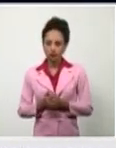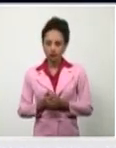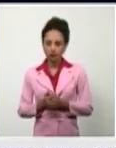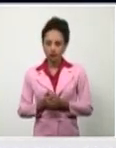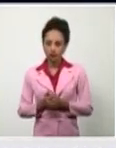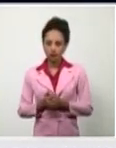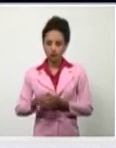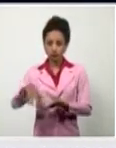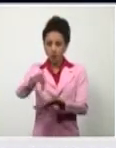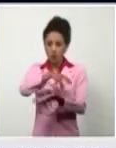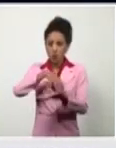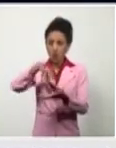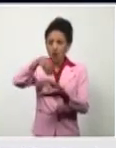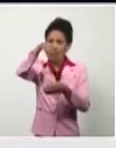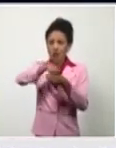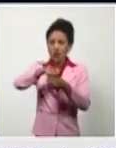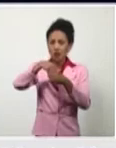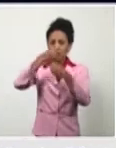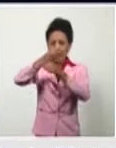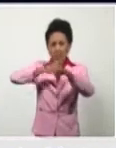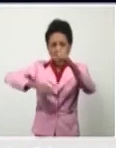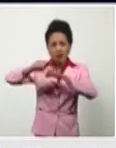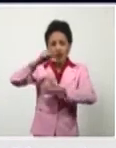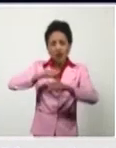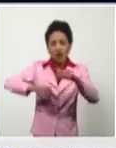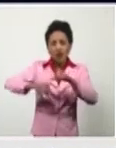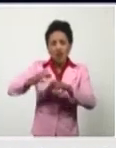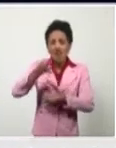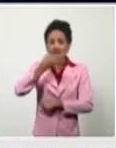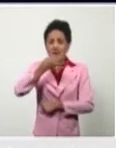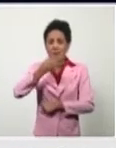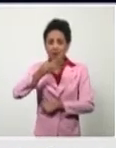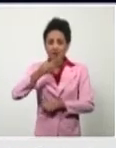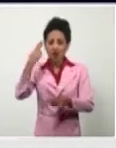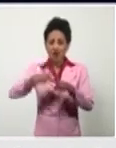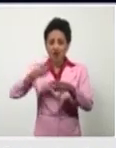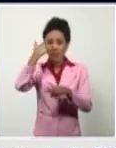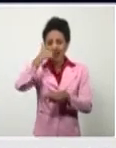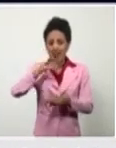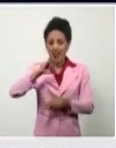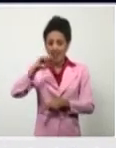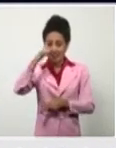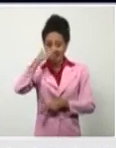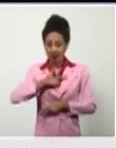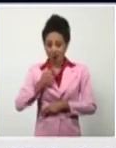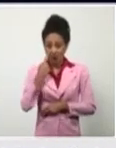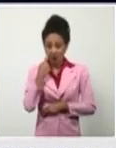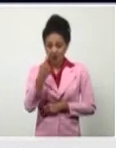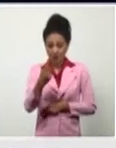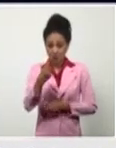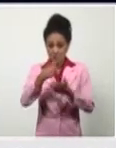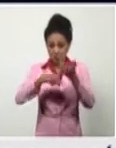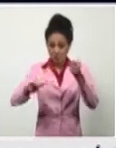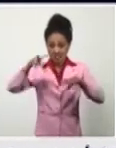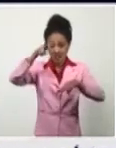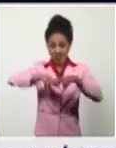in the pharmaceutical laboratories ICA, which is why when one takes a look at